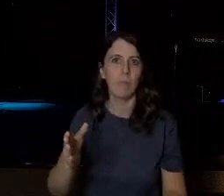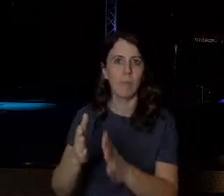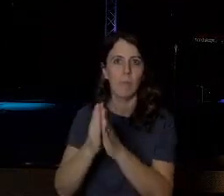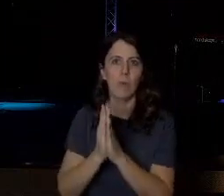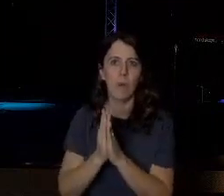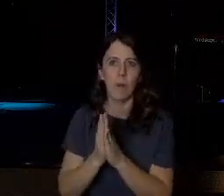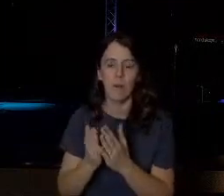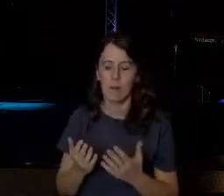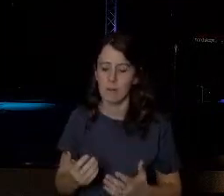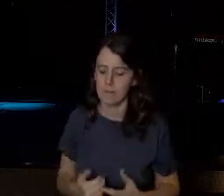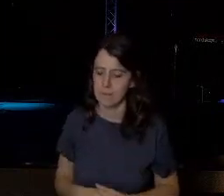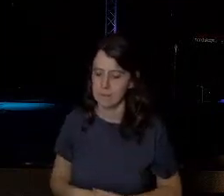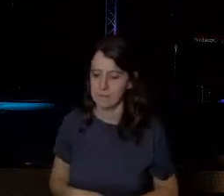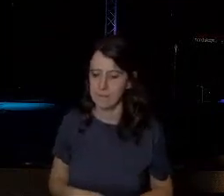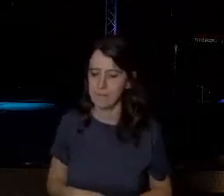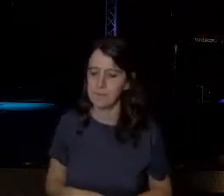Joshua.